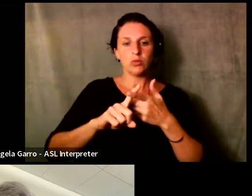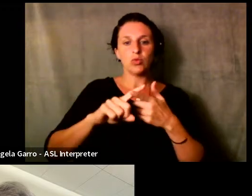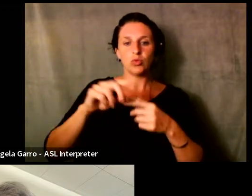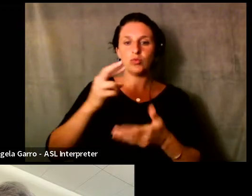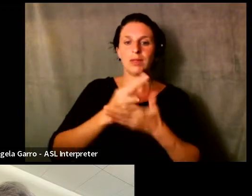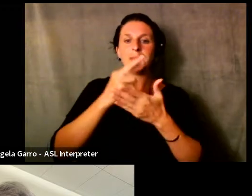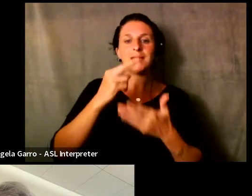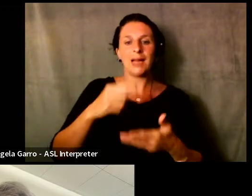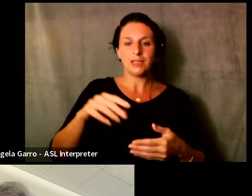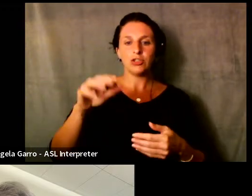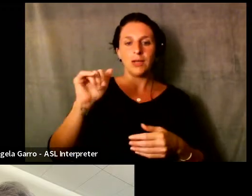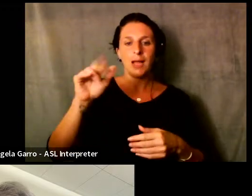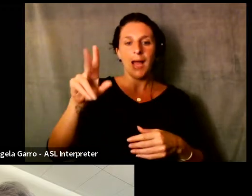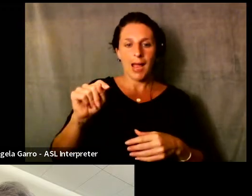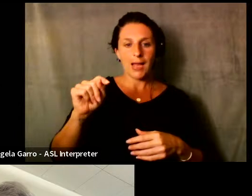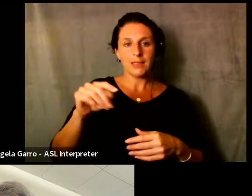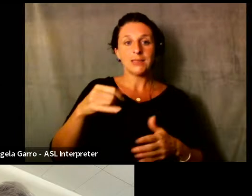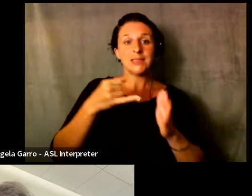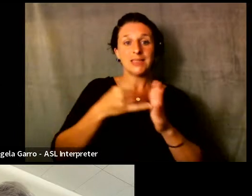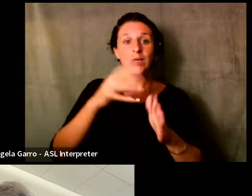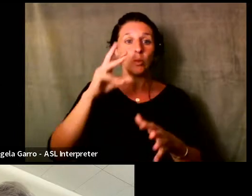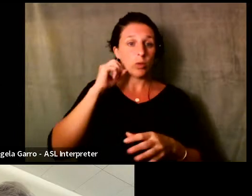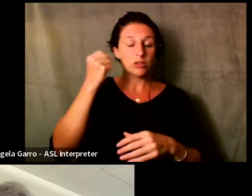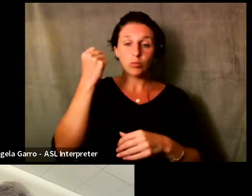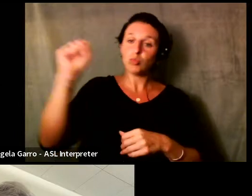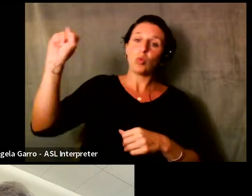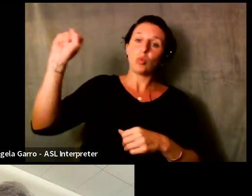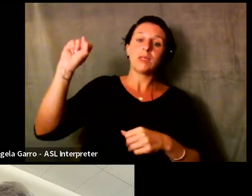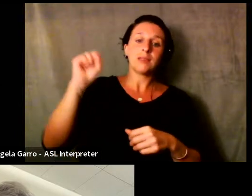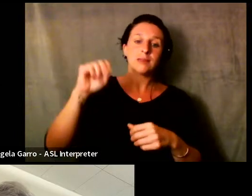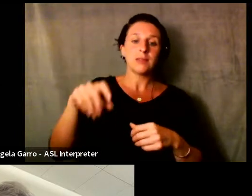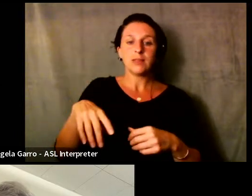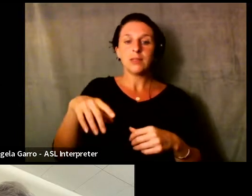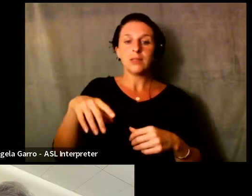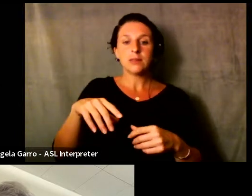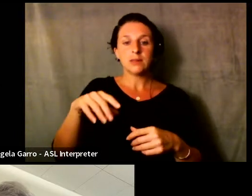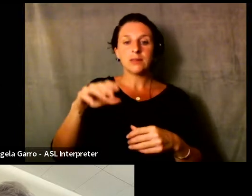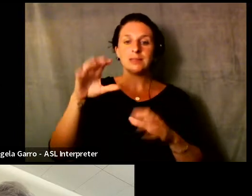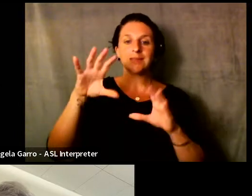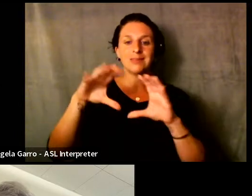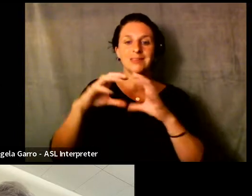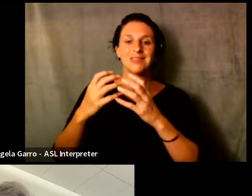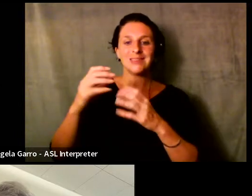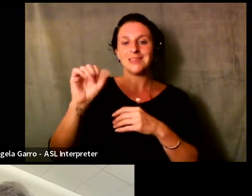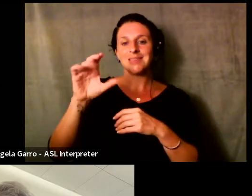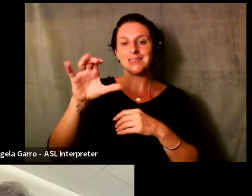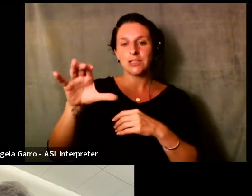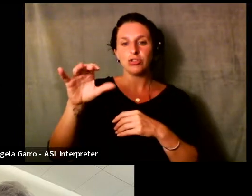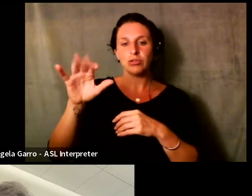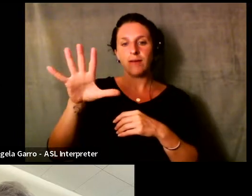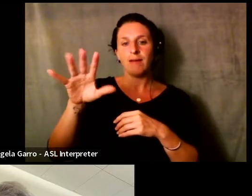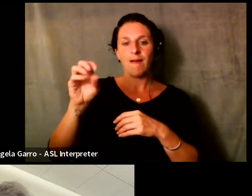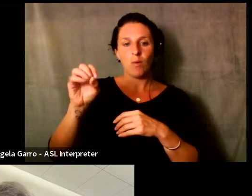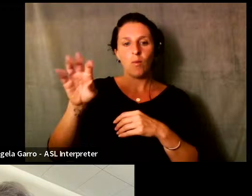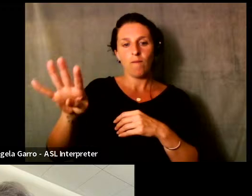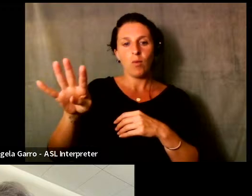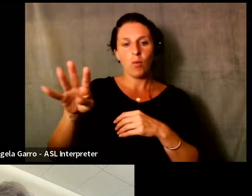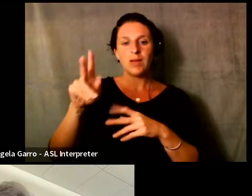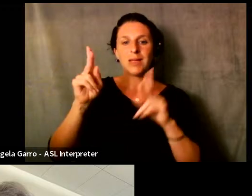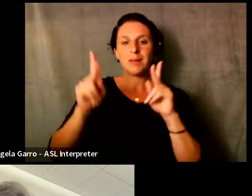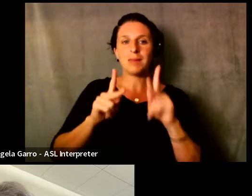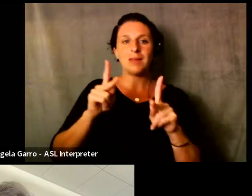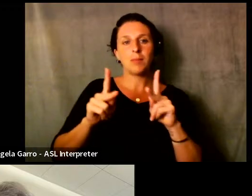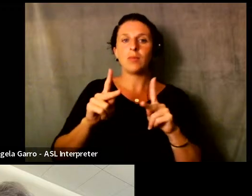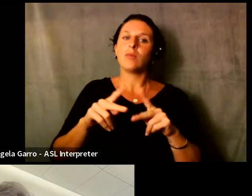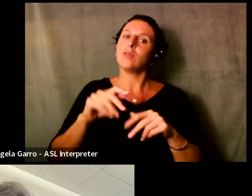was protesting the Section 504, where people were not they were